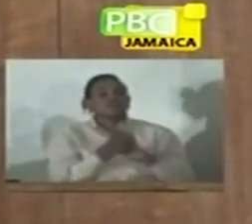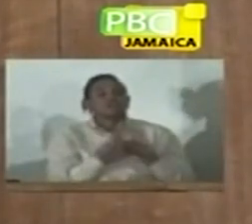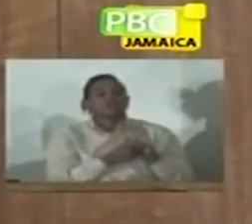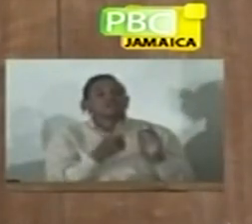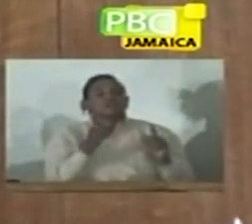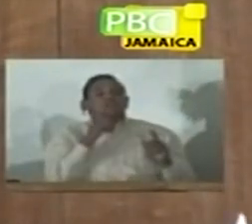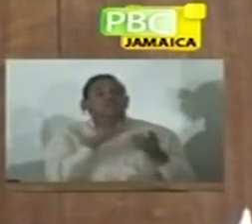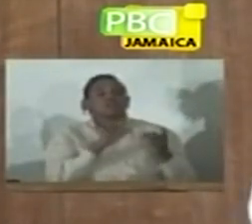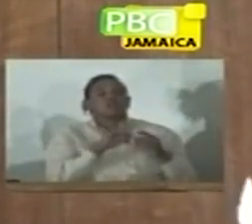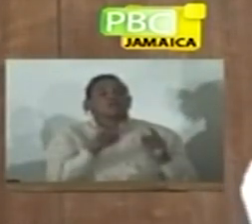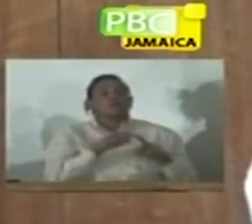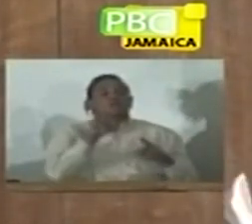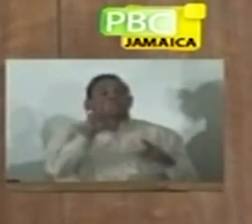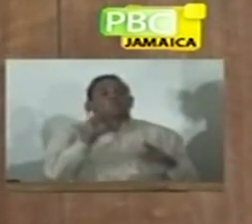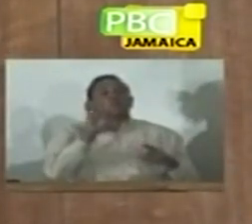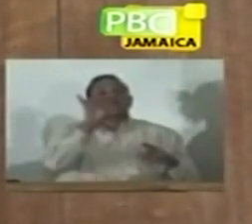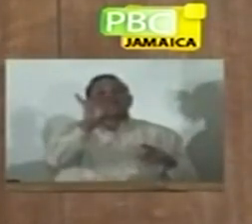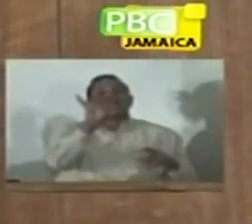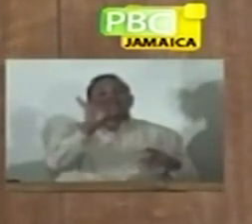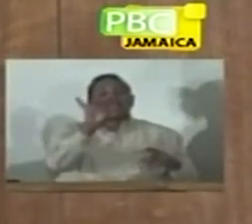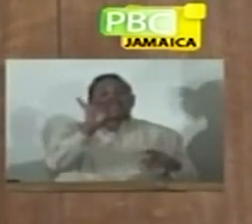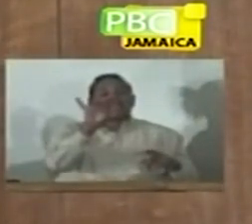$208